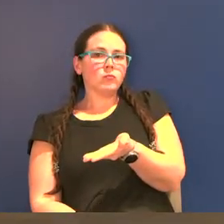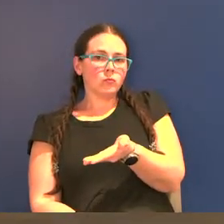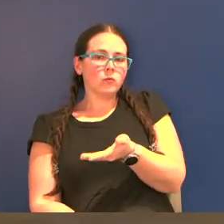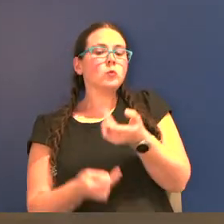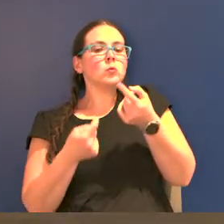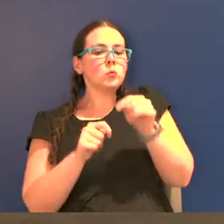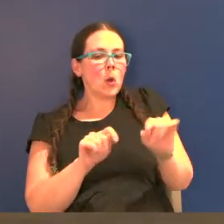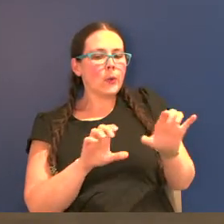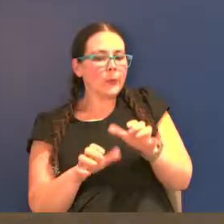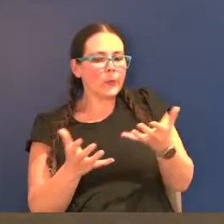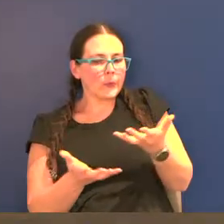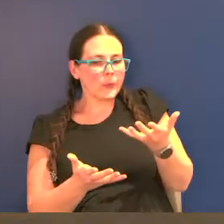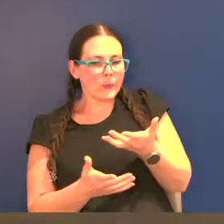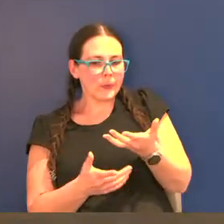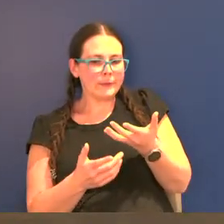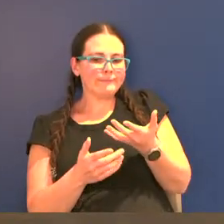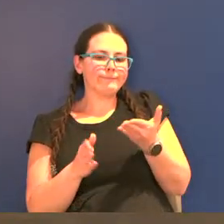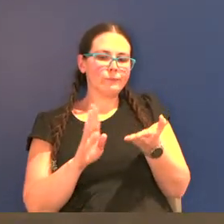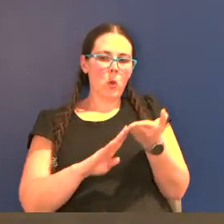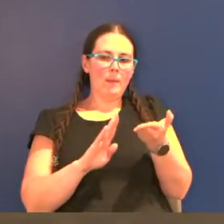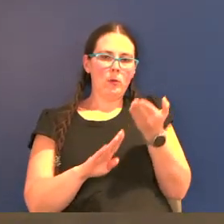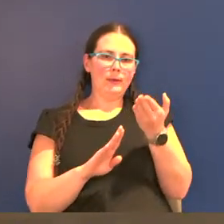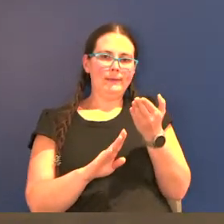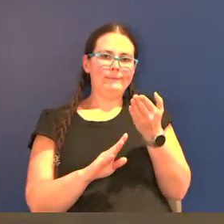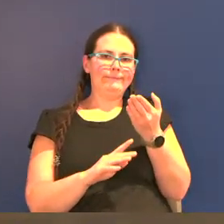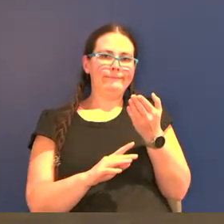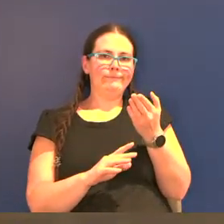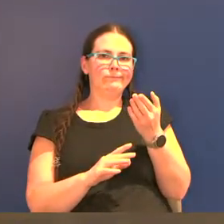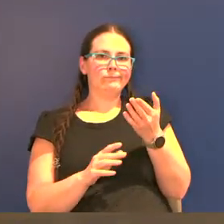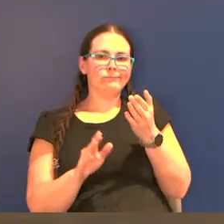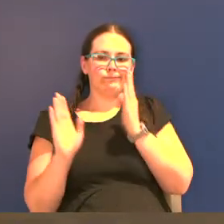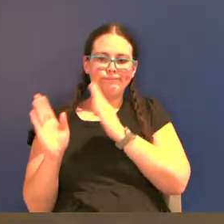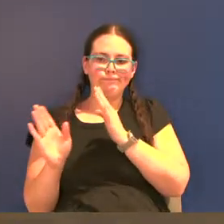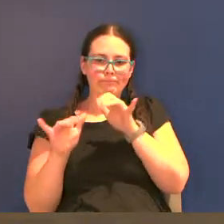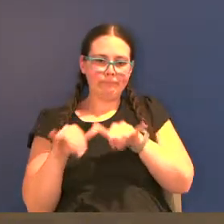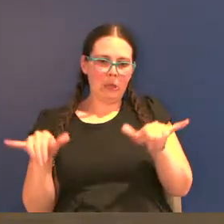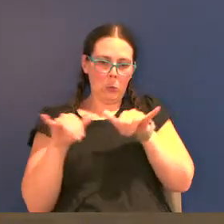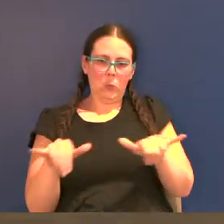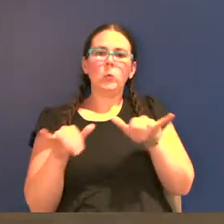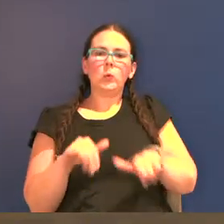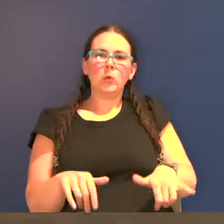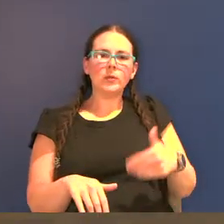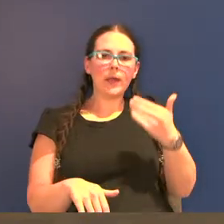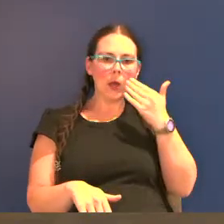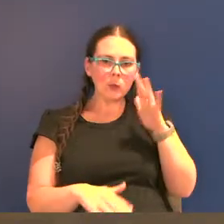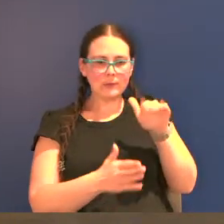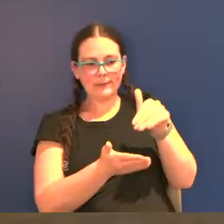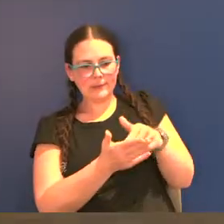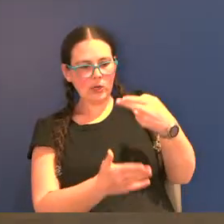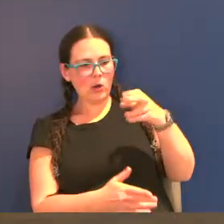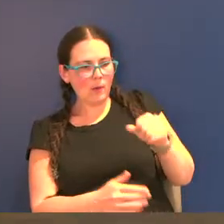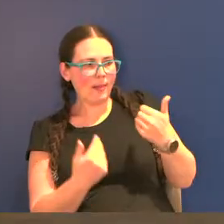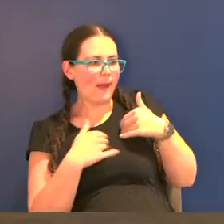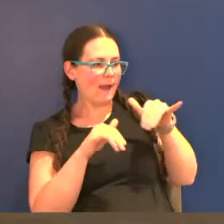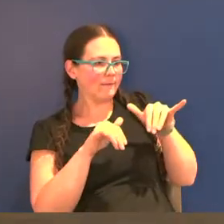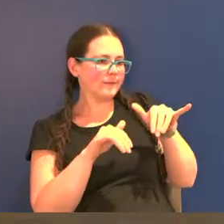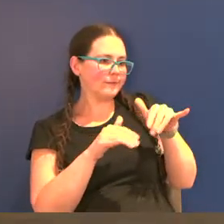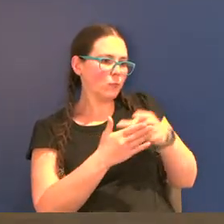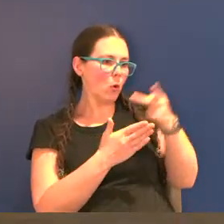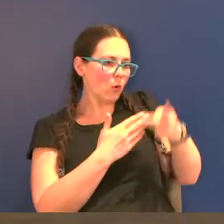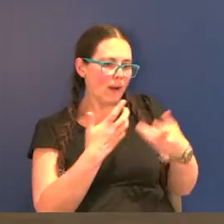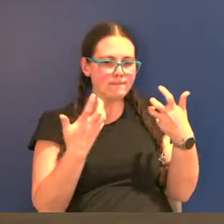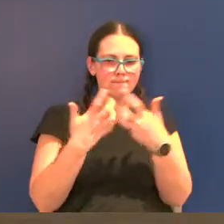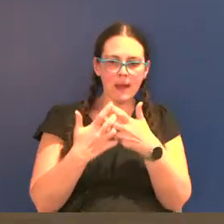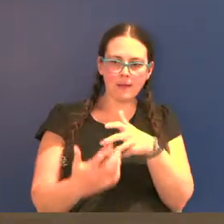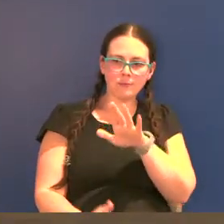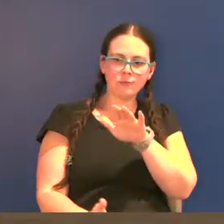try to do is operate in feeder patterns. And so, I mean, I can say as the former principal at Central High School, they have programs there that align with the programs that are at Central. So